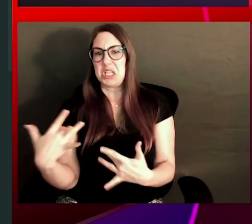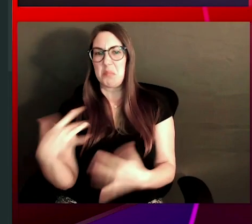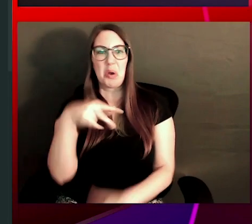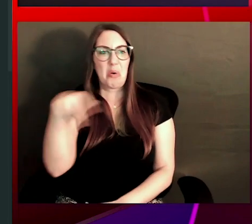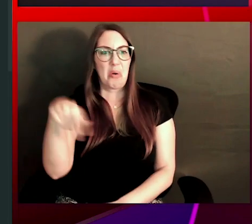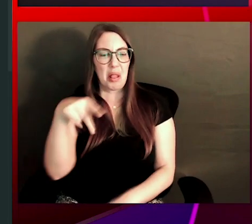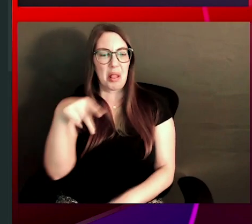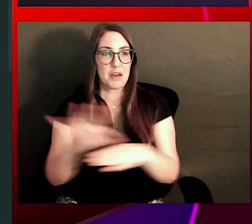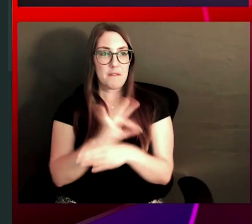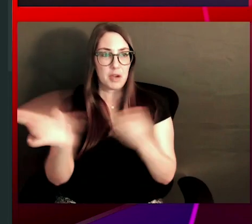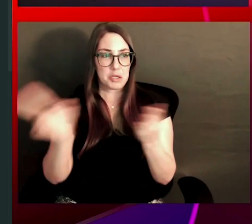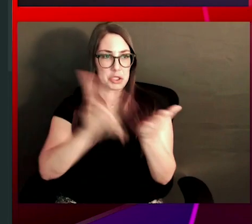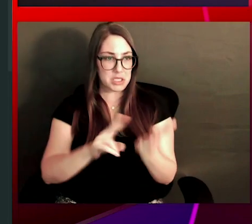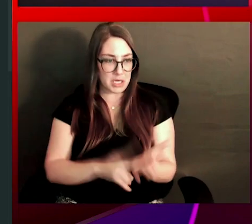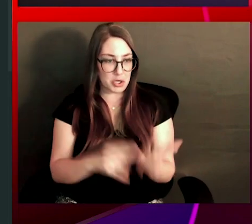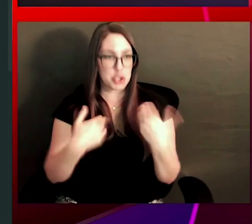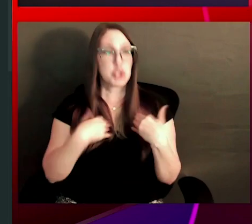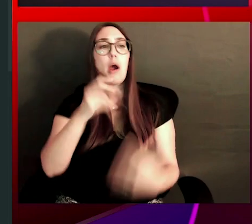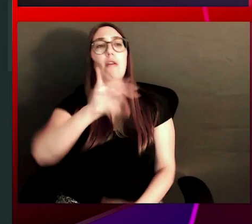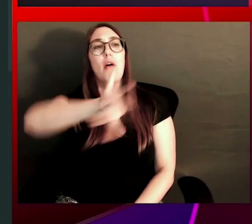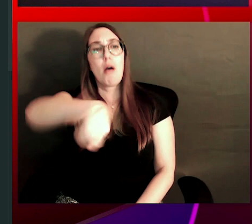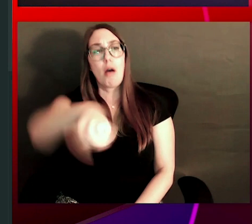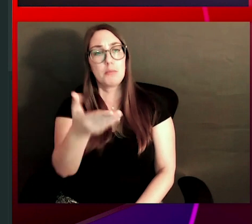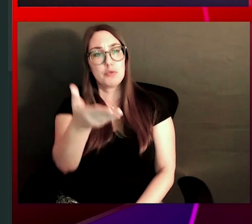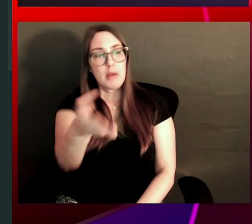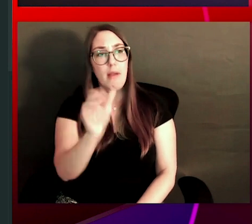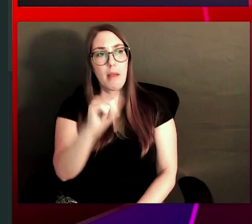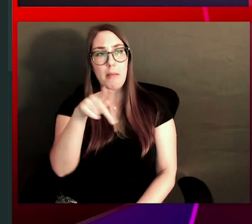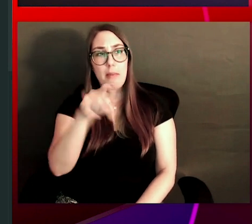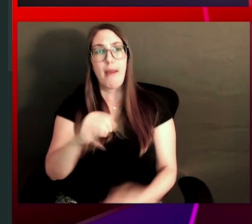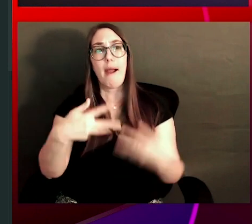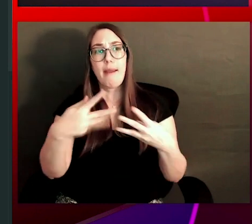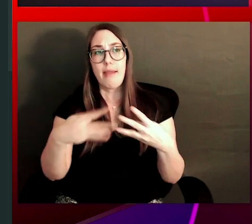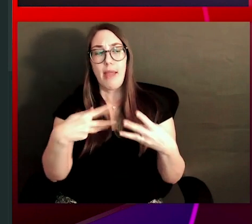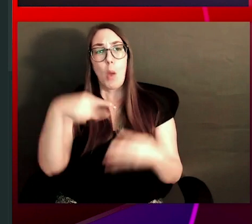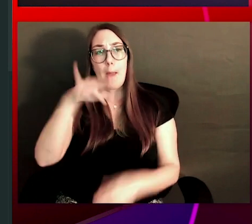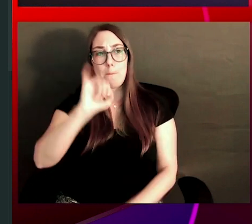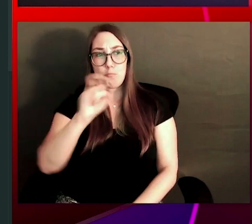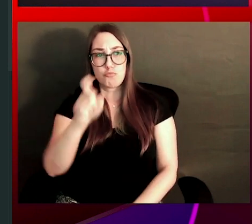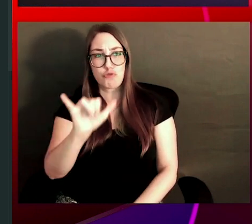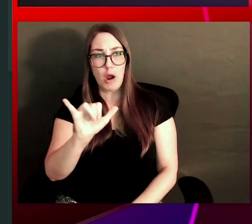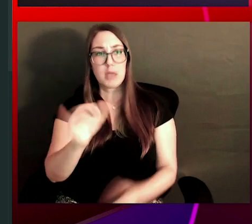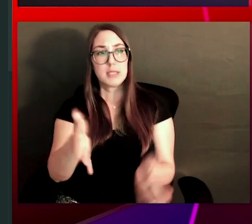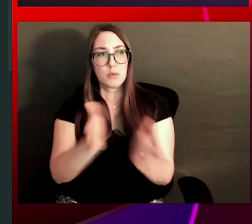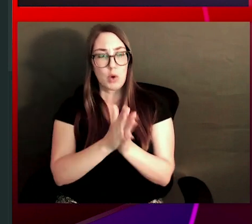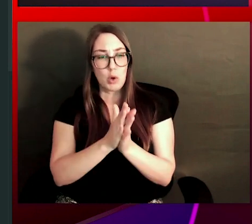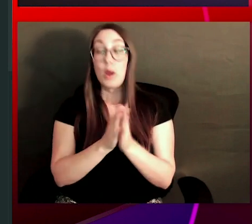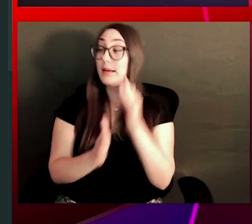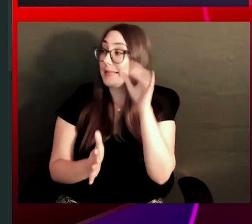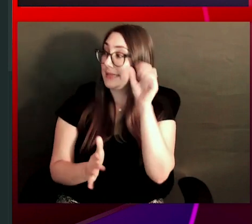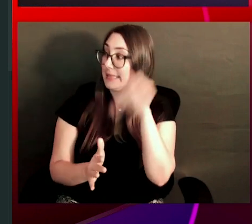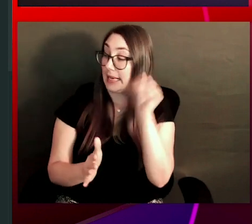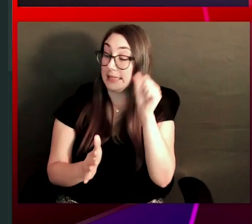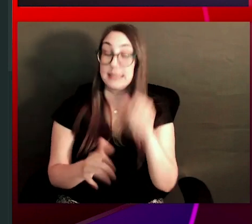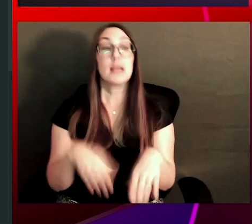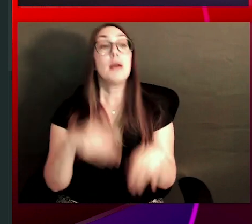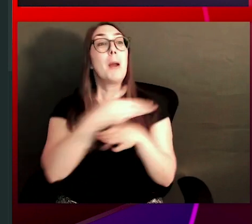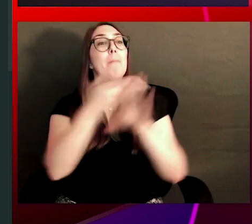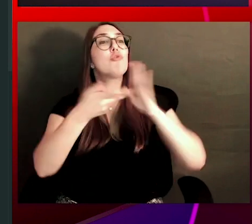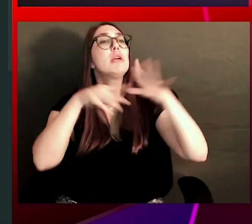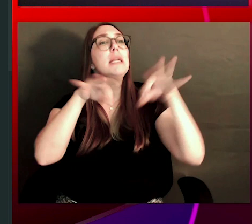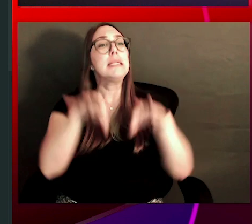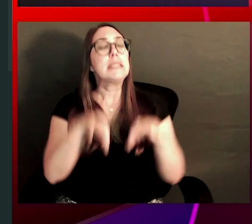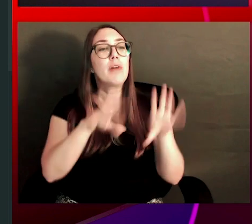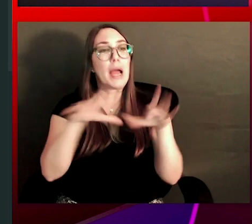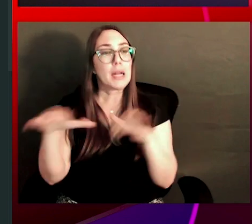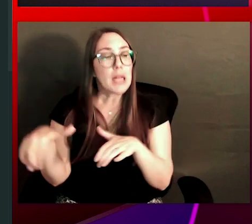signature, right? Okay. We have an object, in this case, an API gateway proxy request, right? Yes. One of the predefined event classes. Or it could be a POCO, plain old